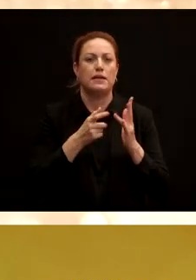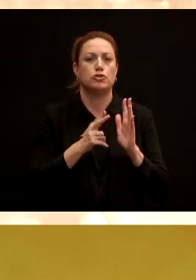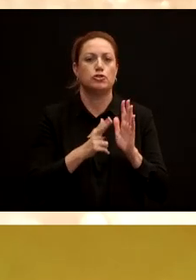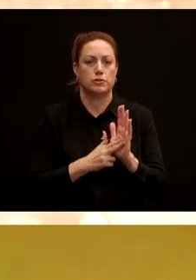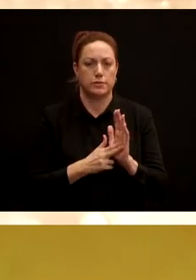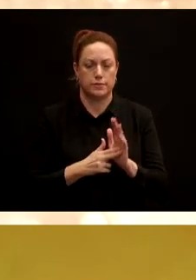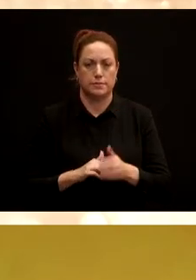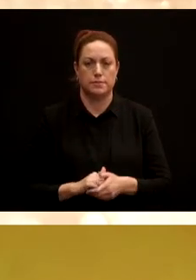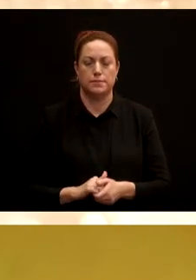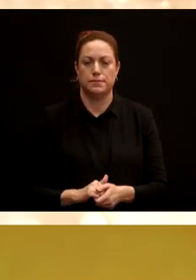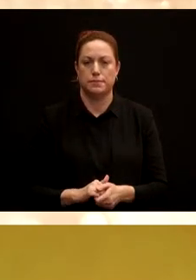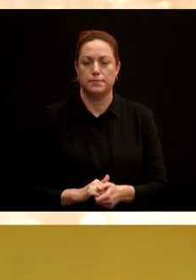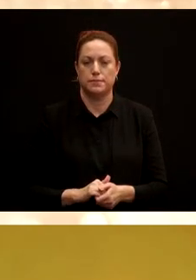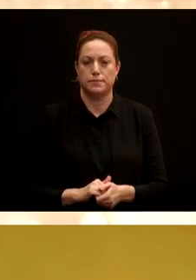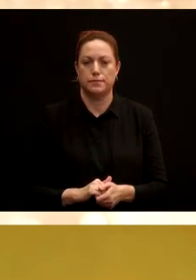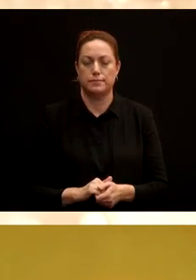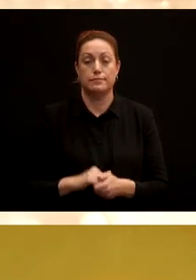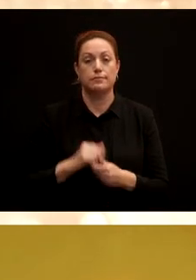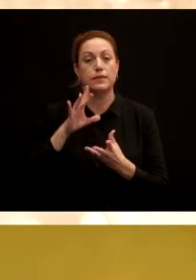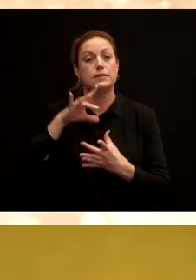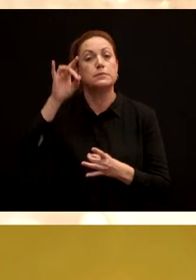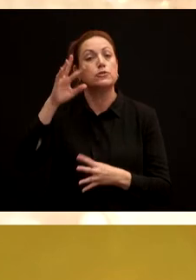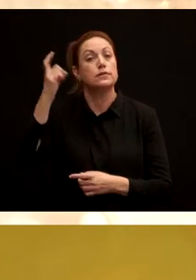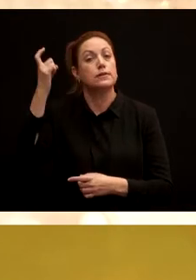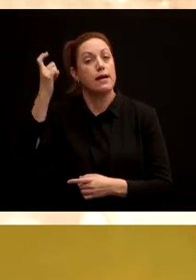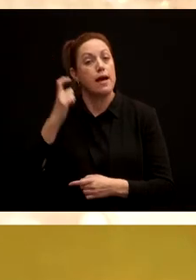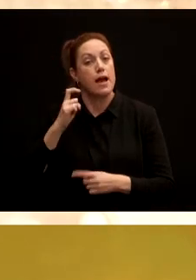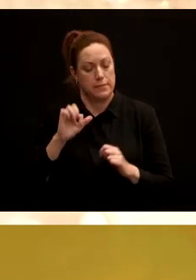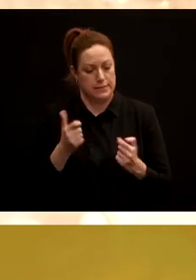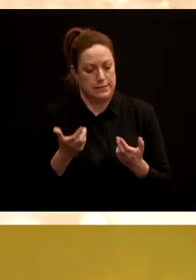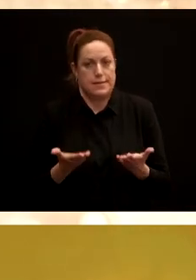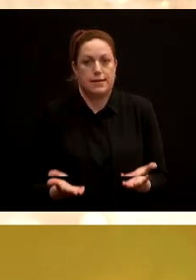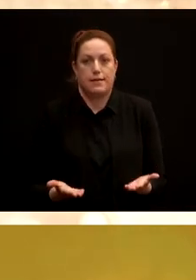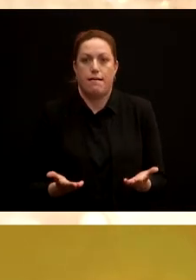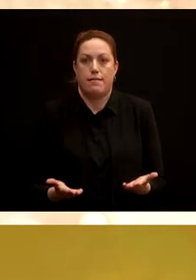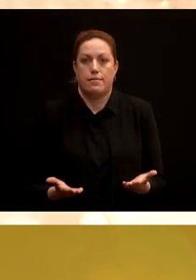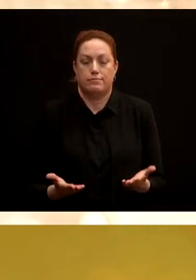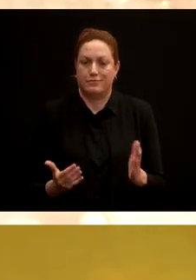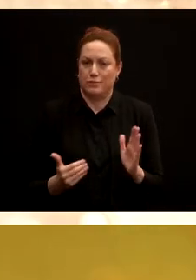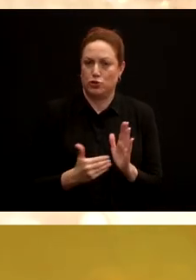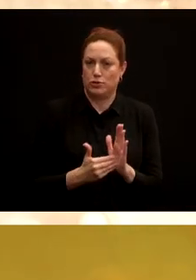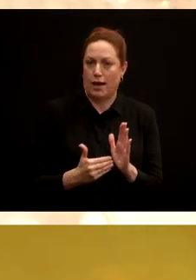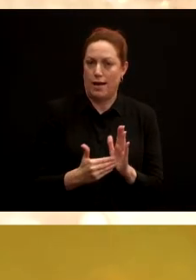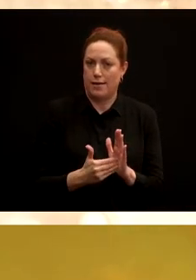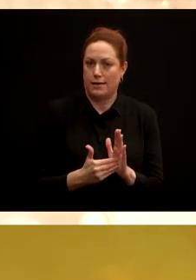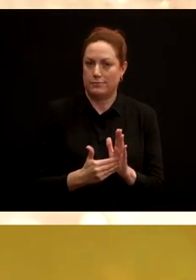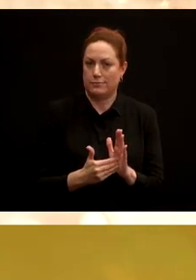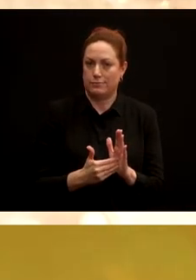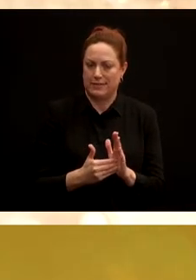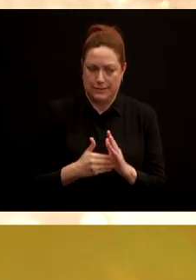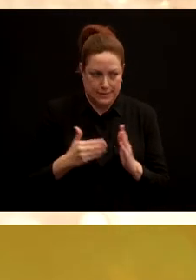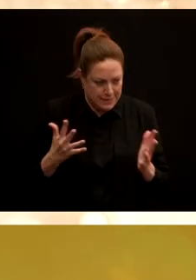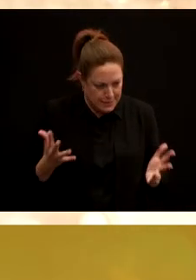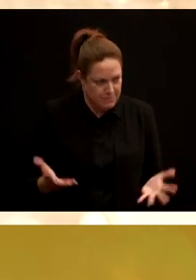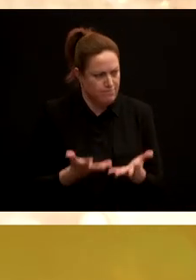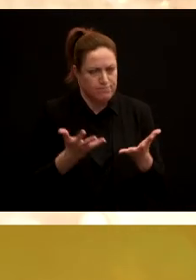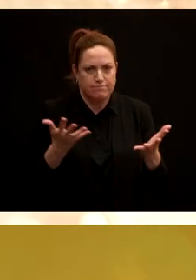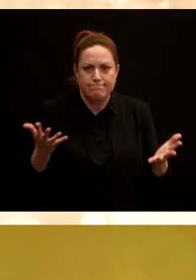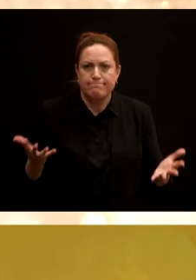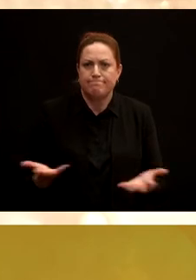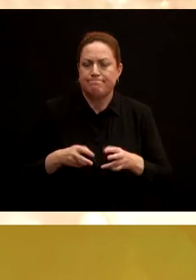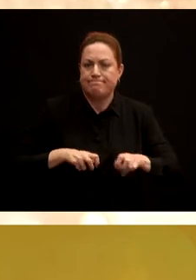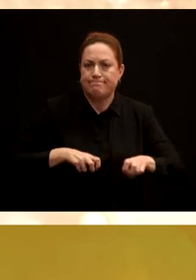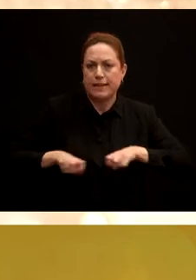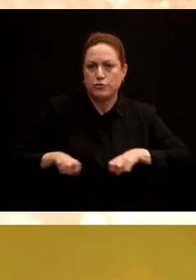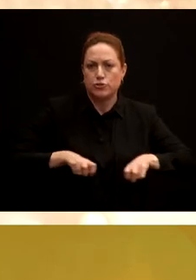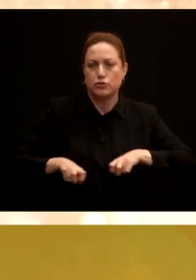The Spirit came and is here today to stir us into action